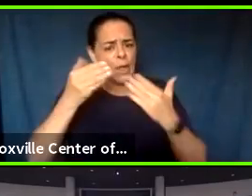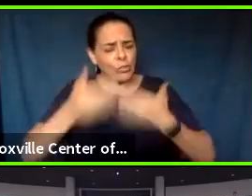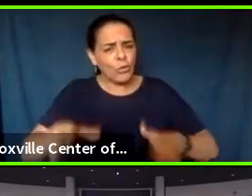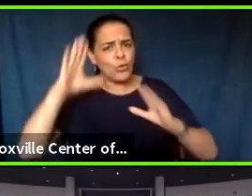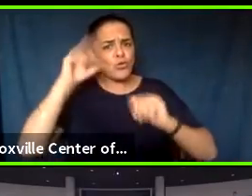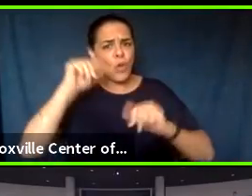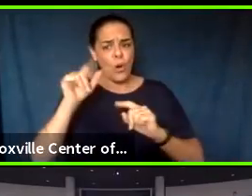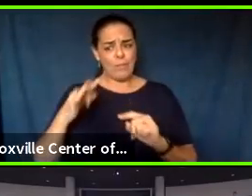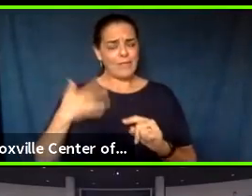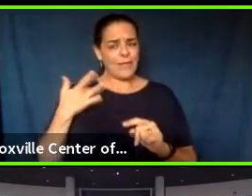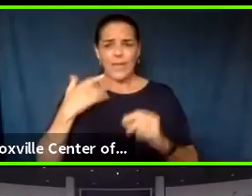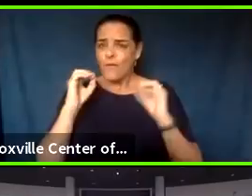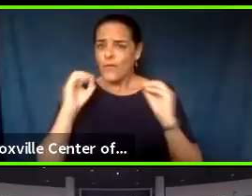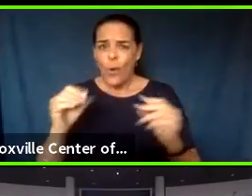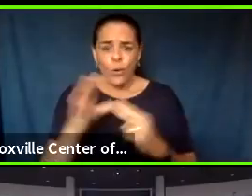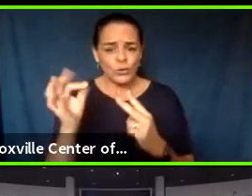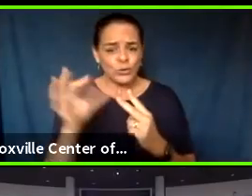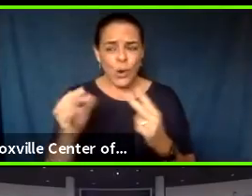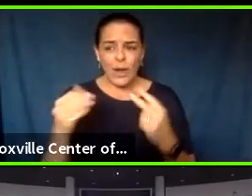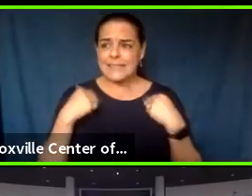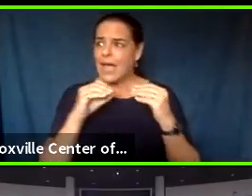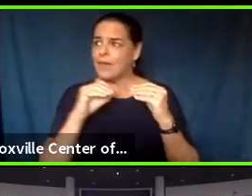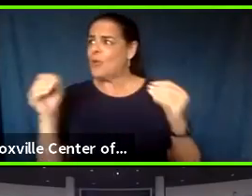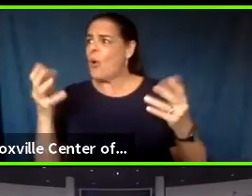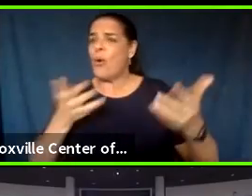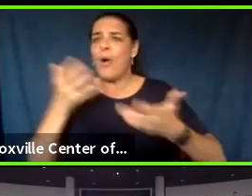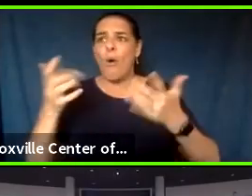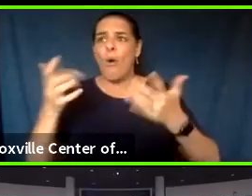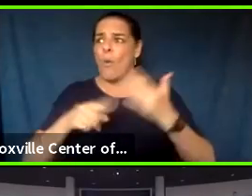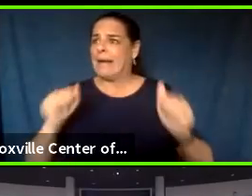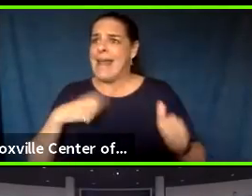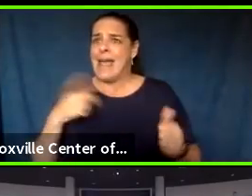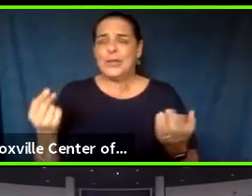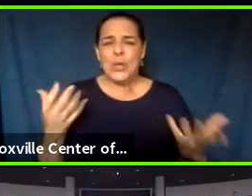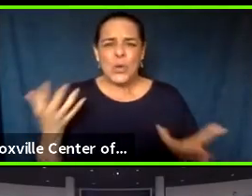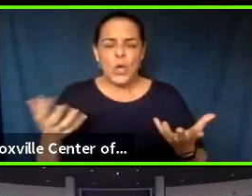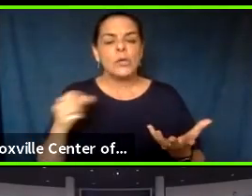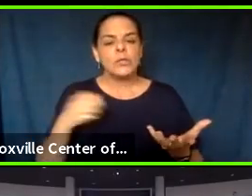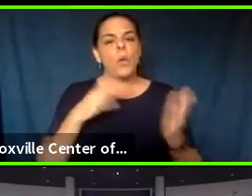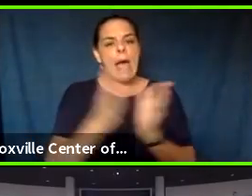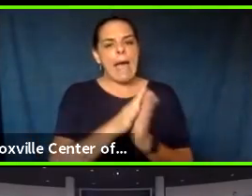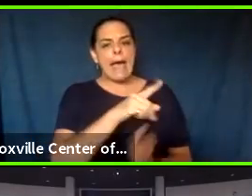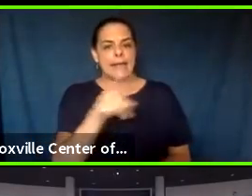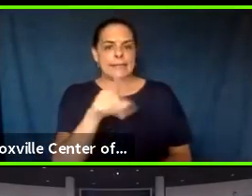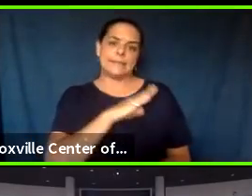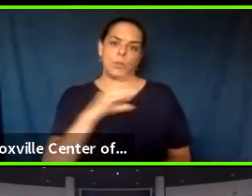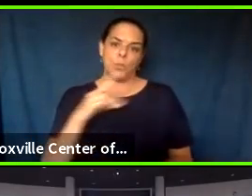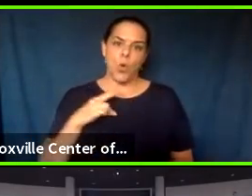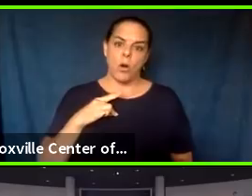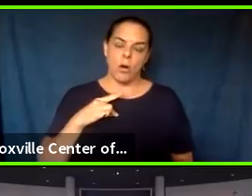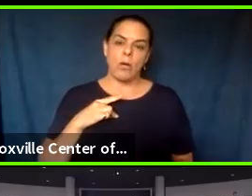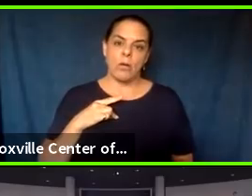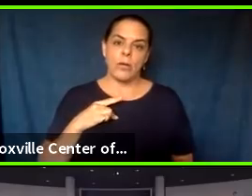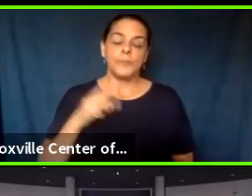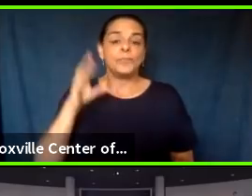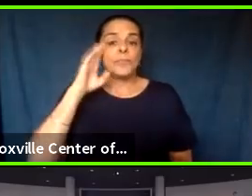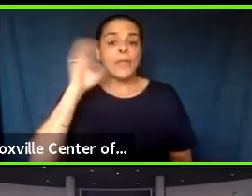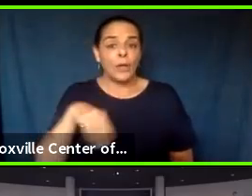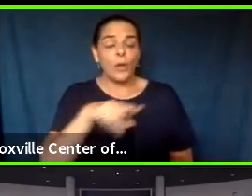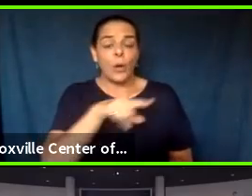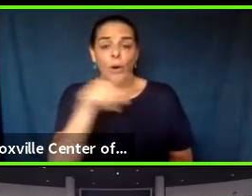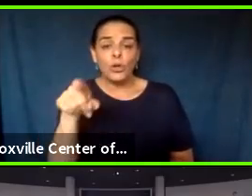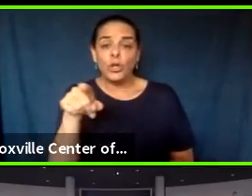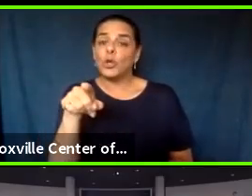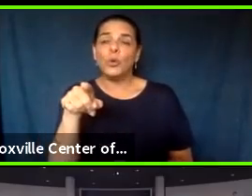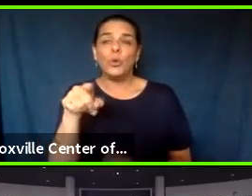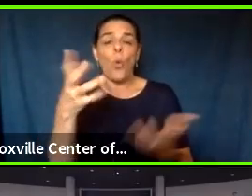like they don't have choices or recourse. And so I would just ask the board, I know that you guys mean the